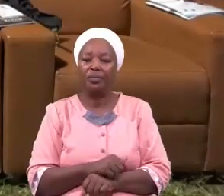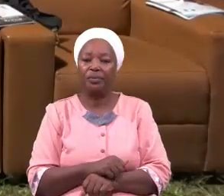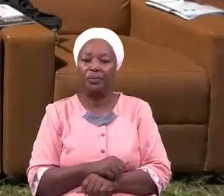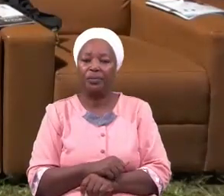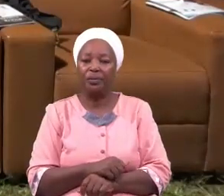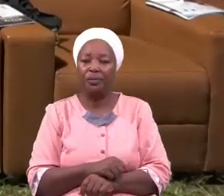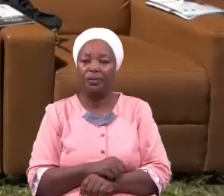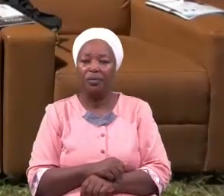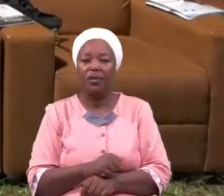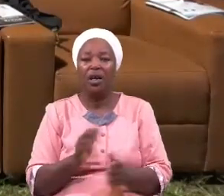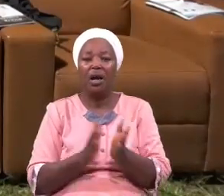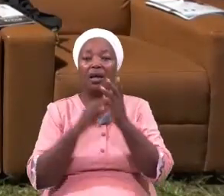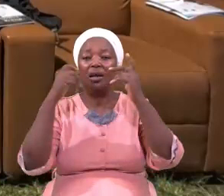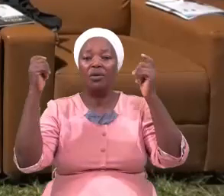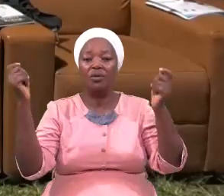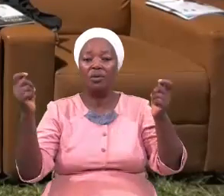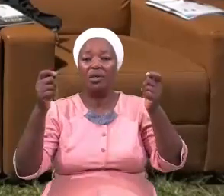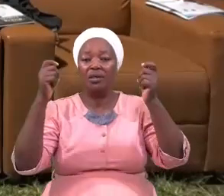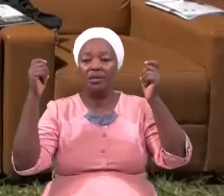miracle. Hallelujah. Hallelujah.